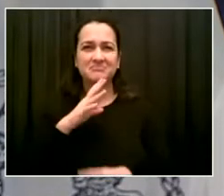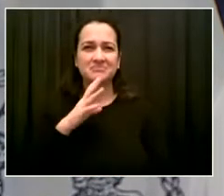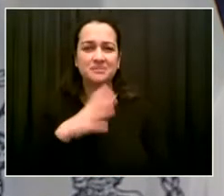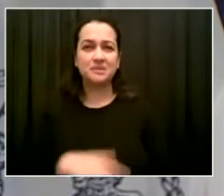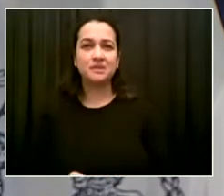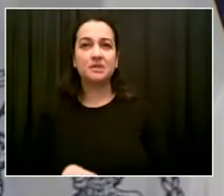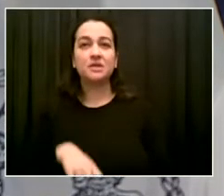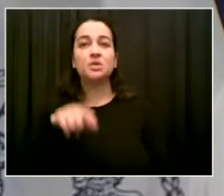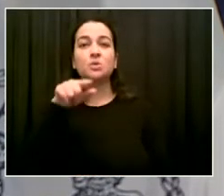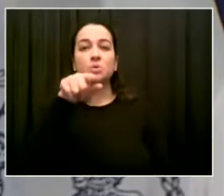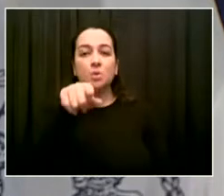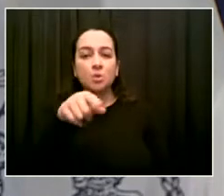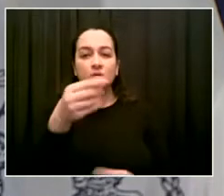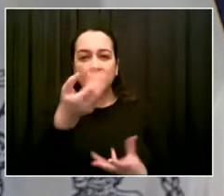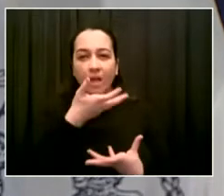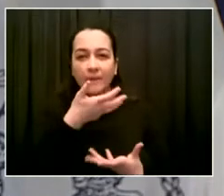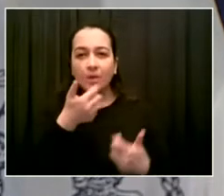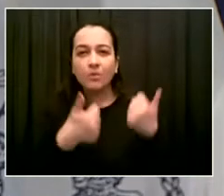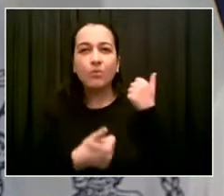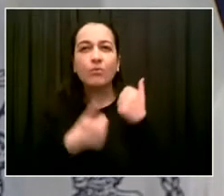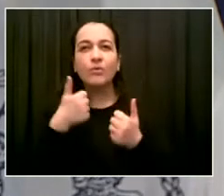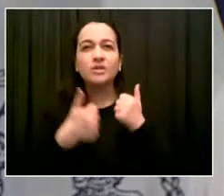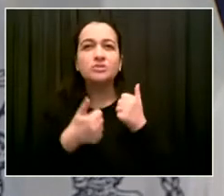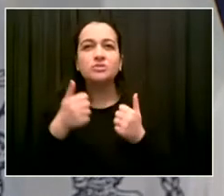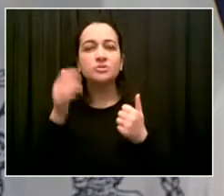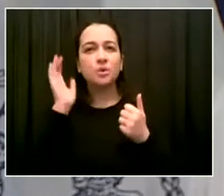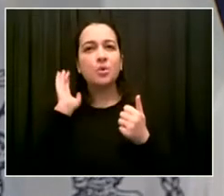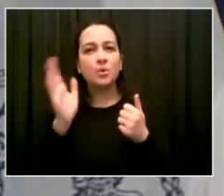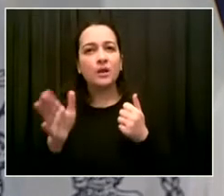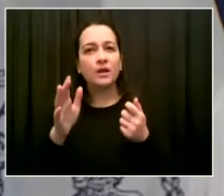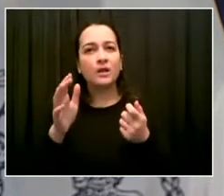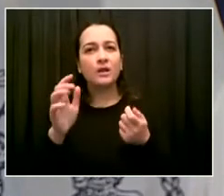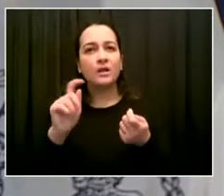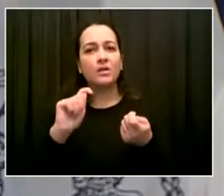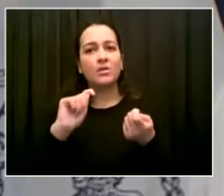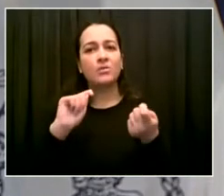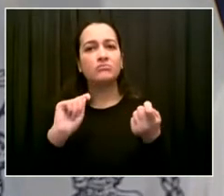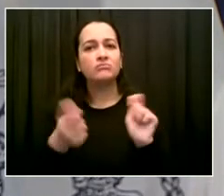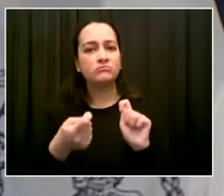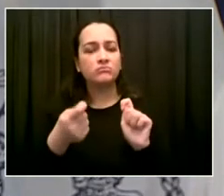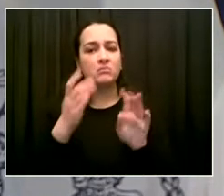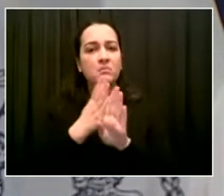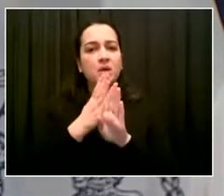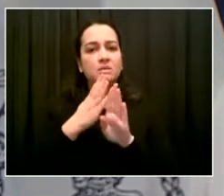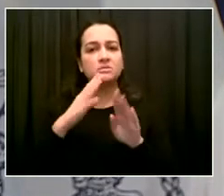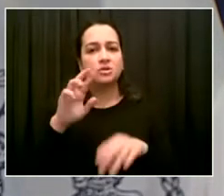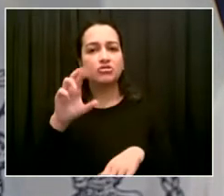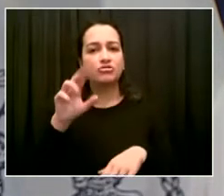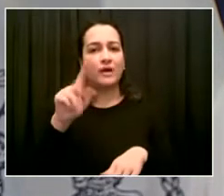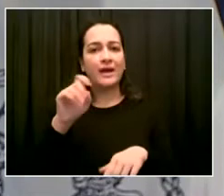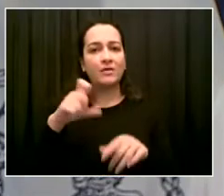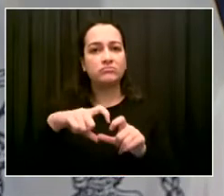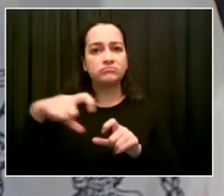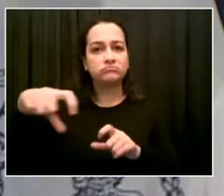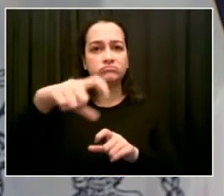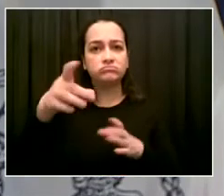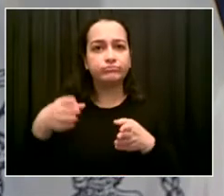initial groundwork over there, but that is long overdue for some sort of busway treatment. So why don't we just make some news? What do you got